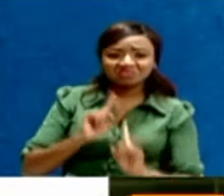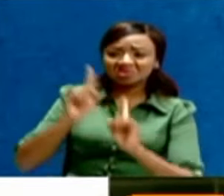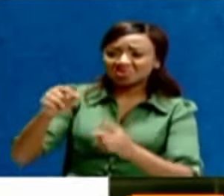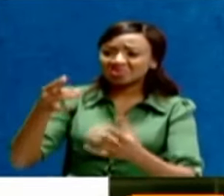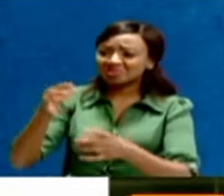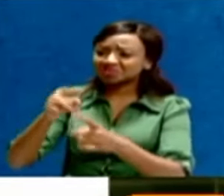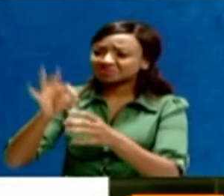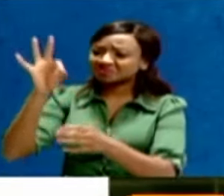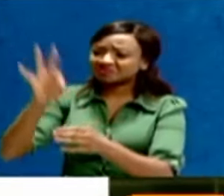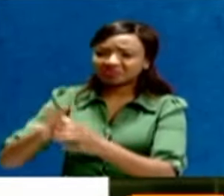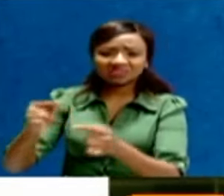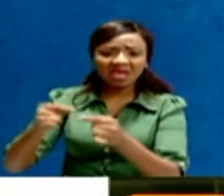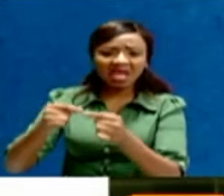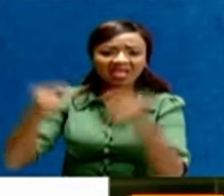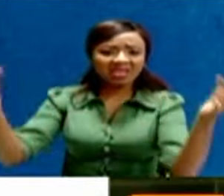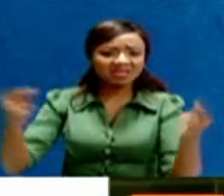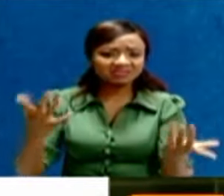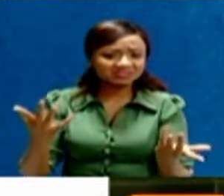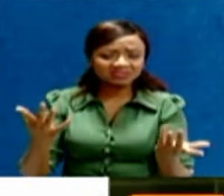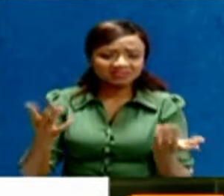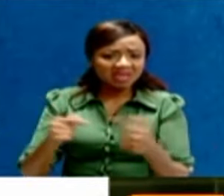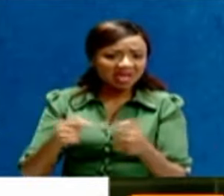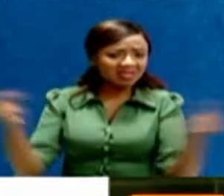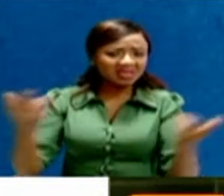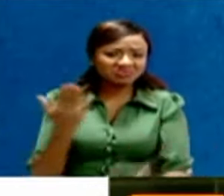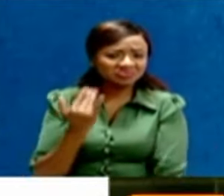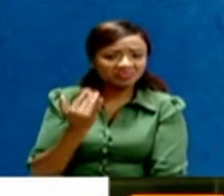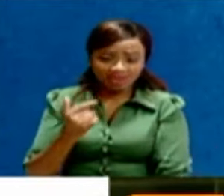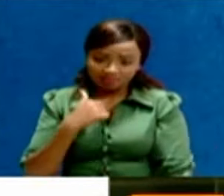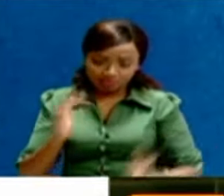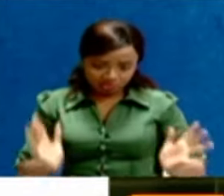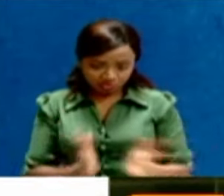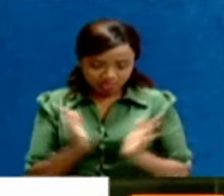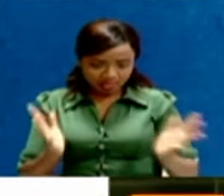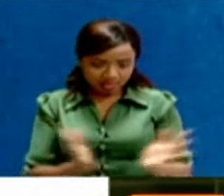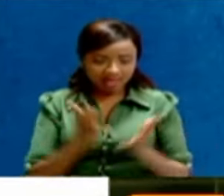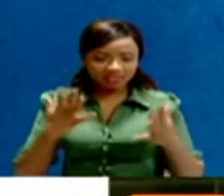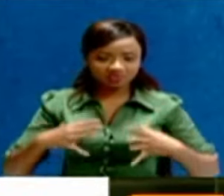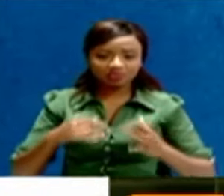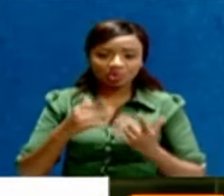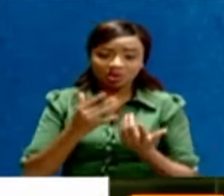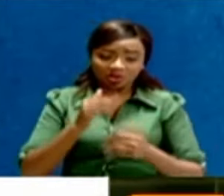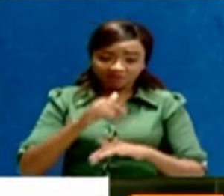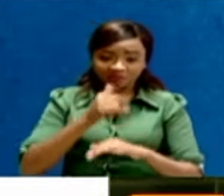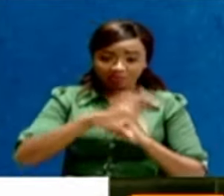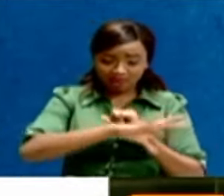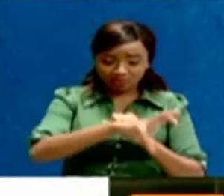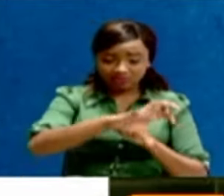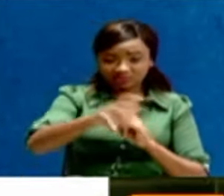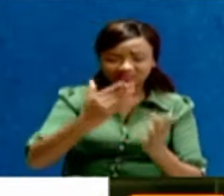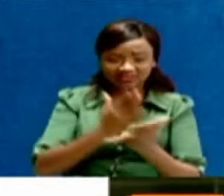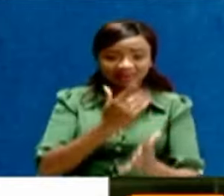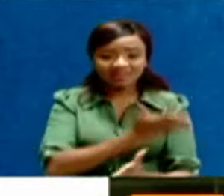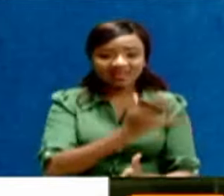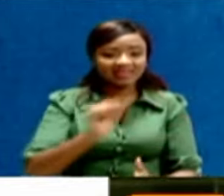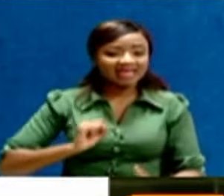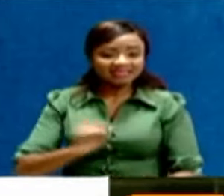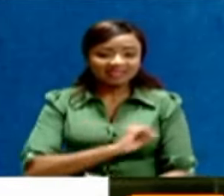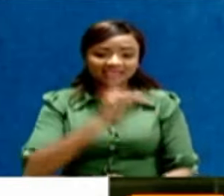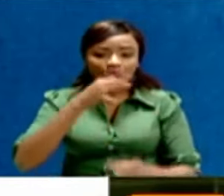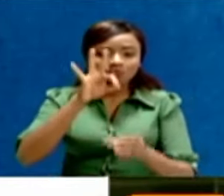vote against your very own interest? I would urge citizens who come from certain counties where senators